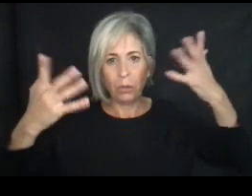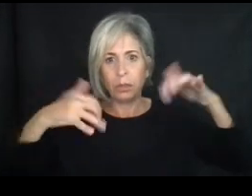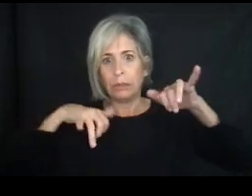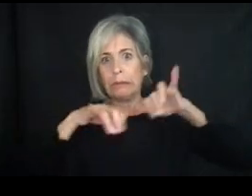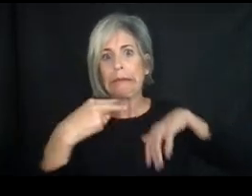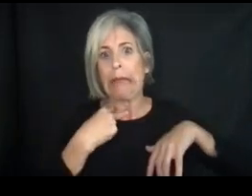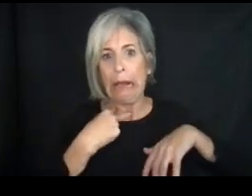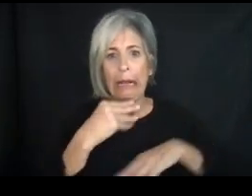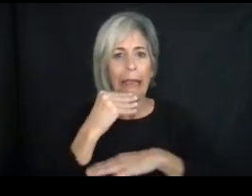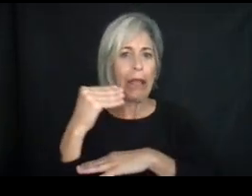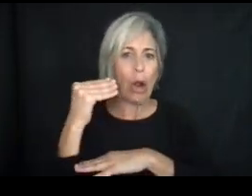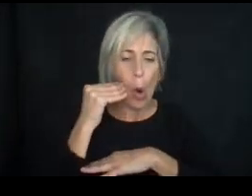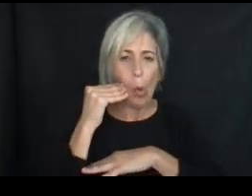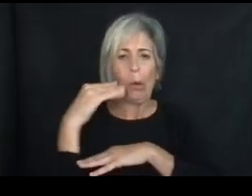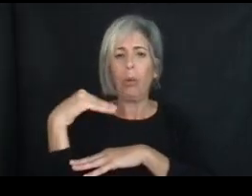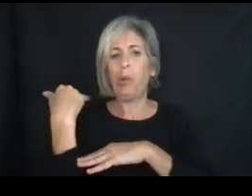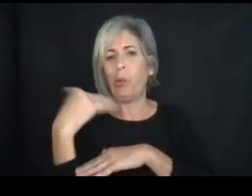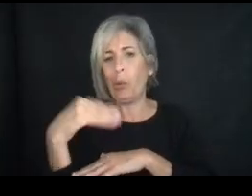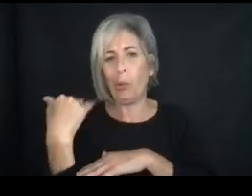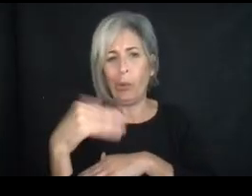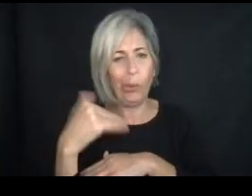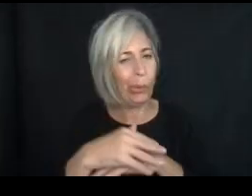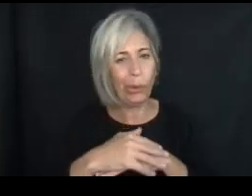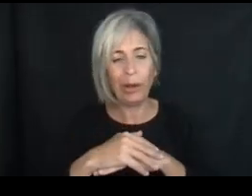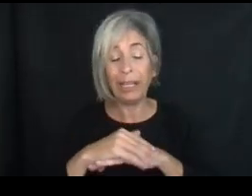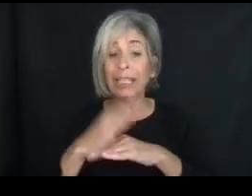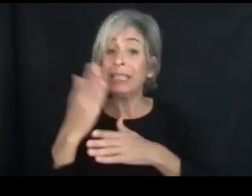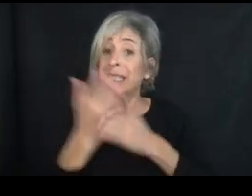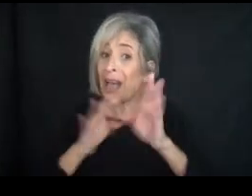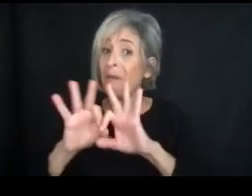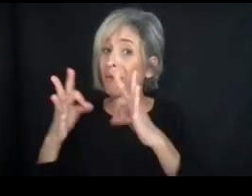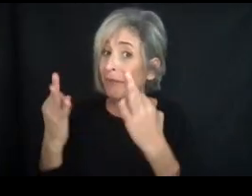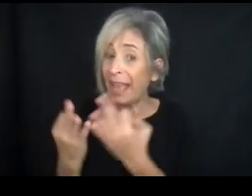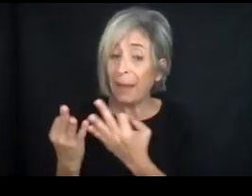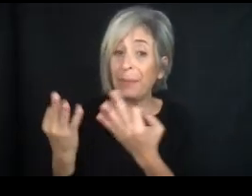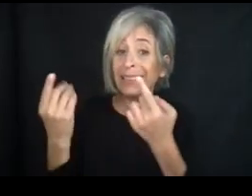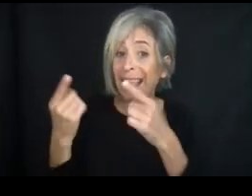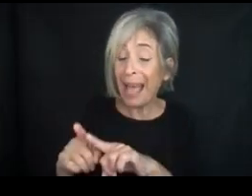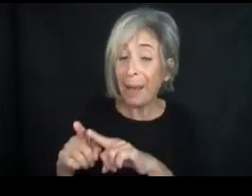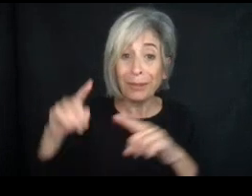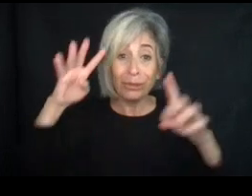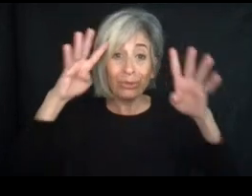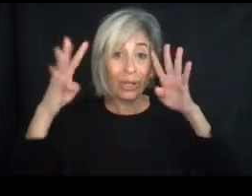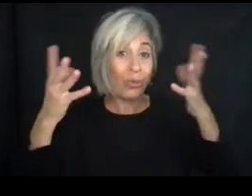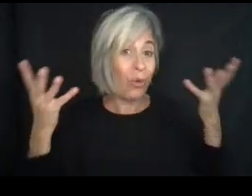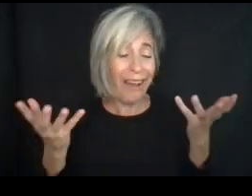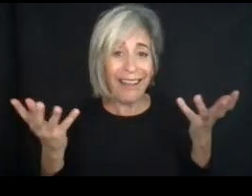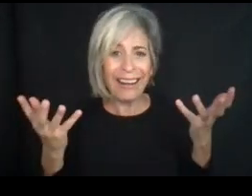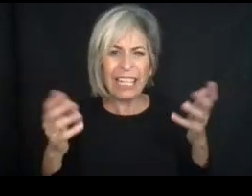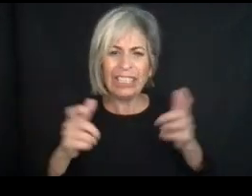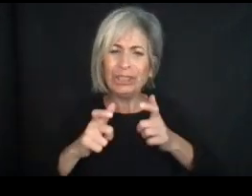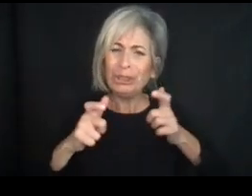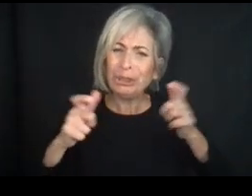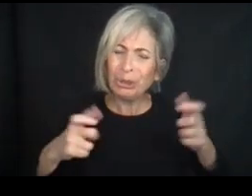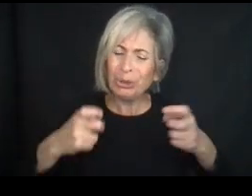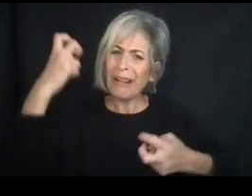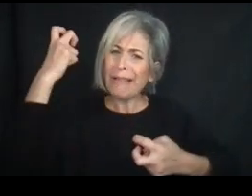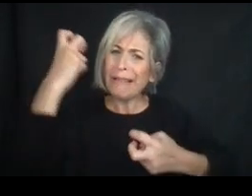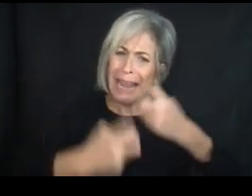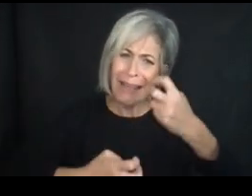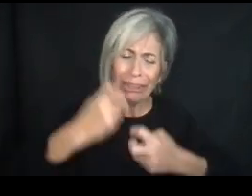confined in our homes. And for some families, it created a huge difficulty